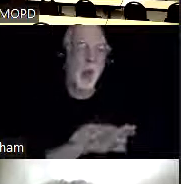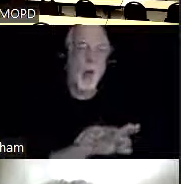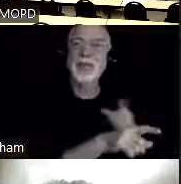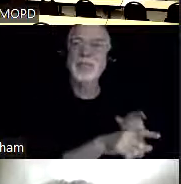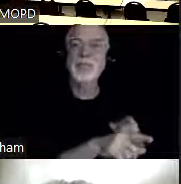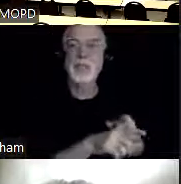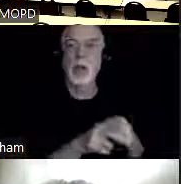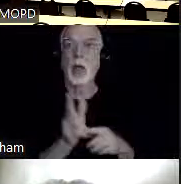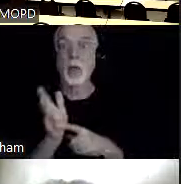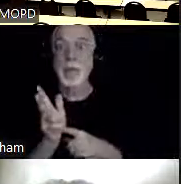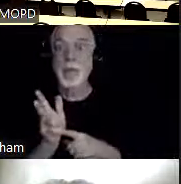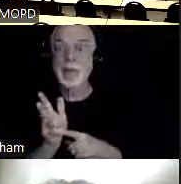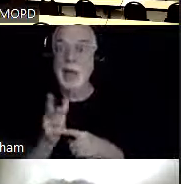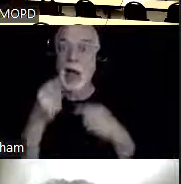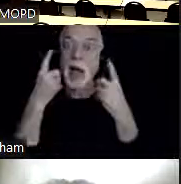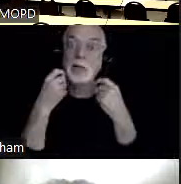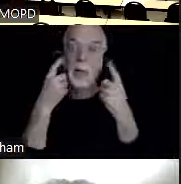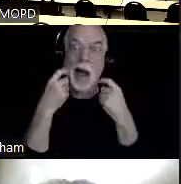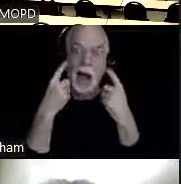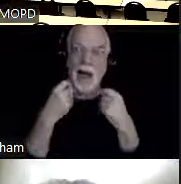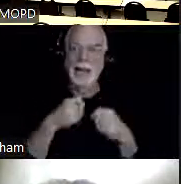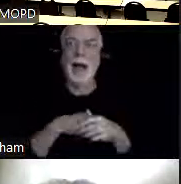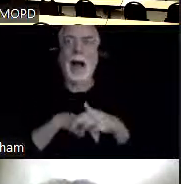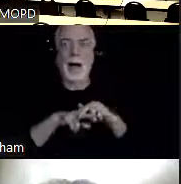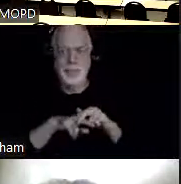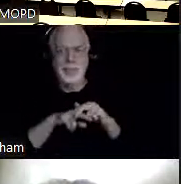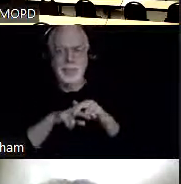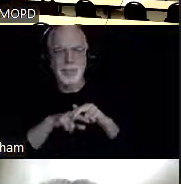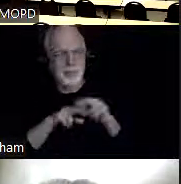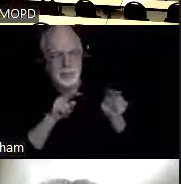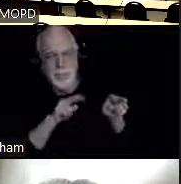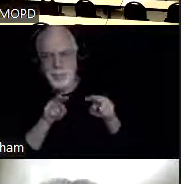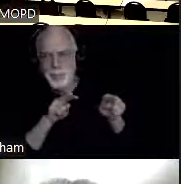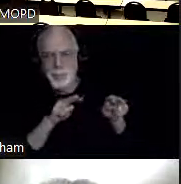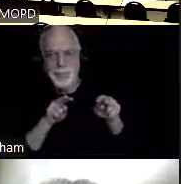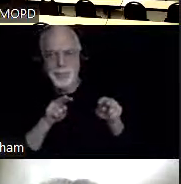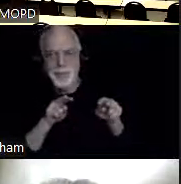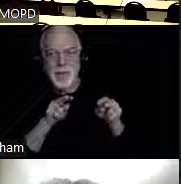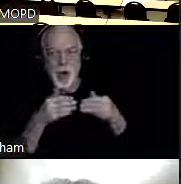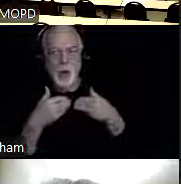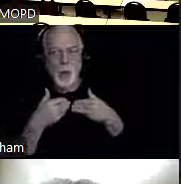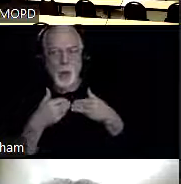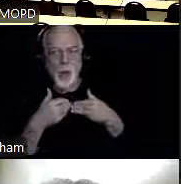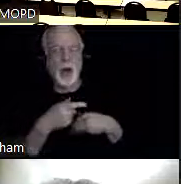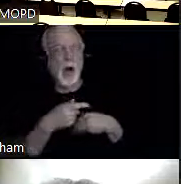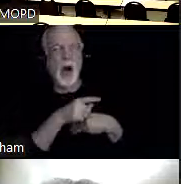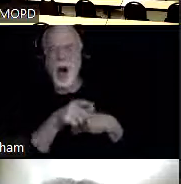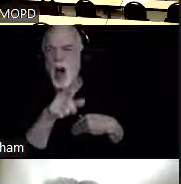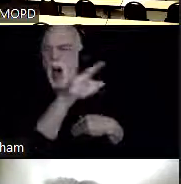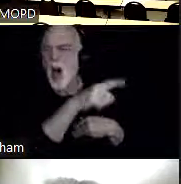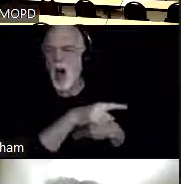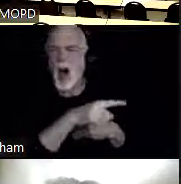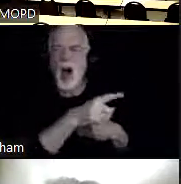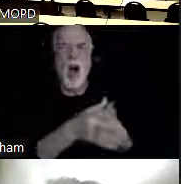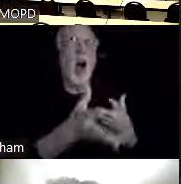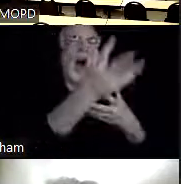3 minutes, I sat in a corner by myself, and I watched a whole room engage, have a wonderful